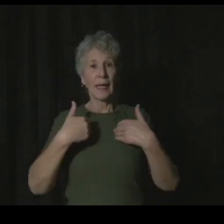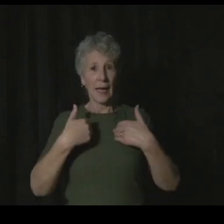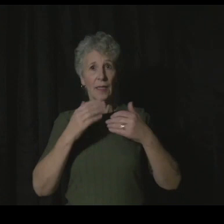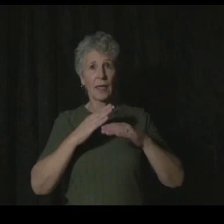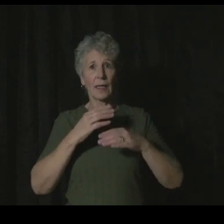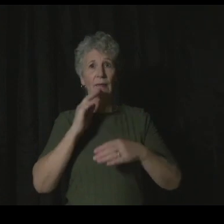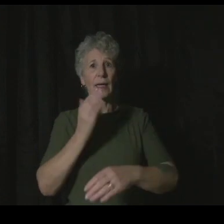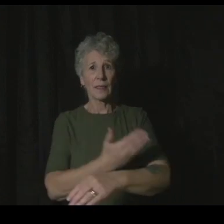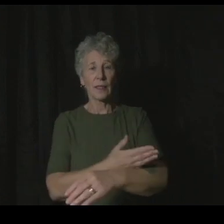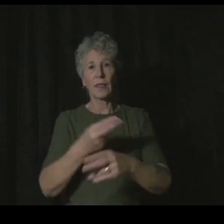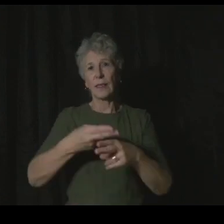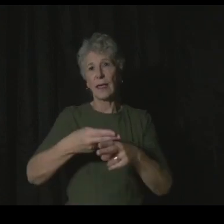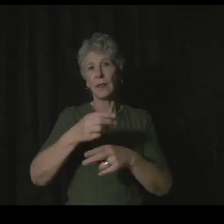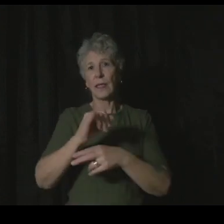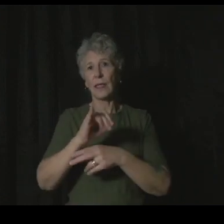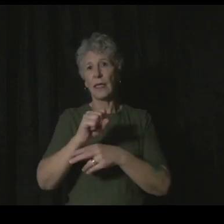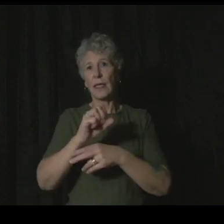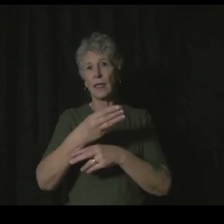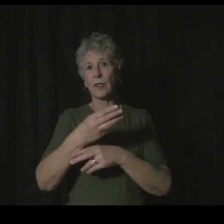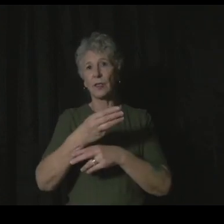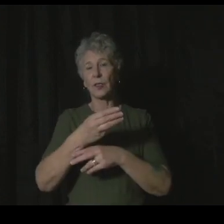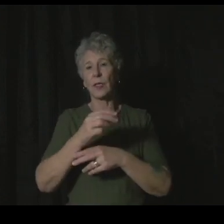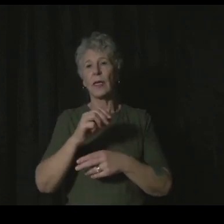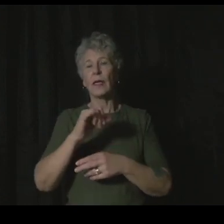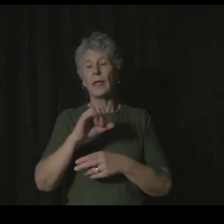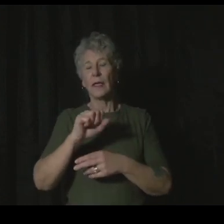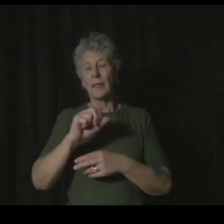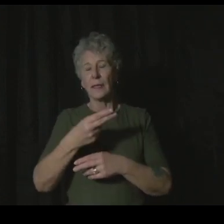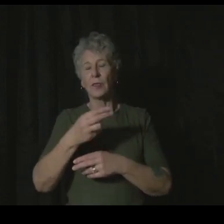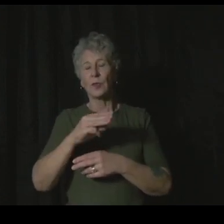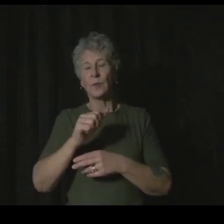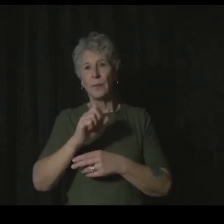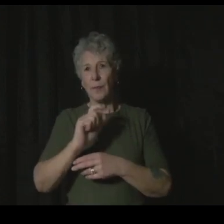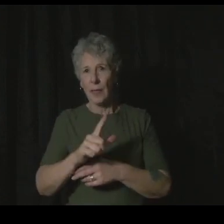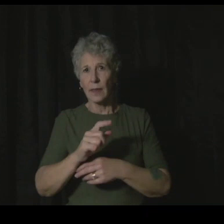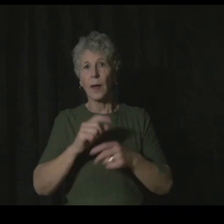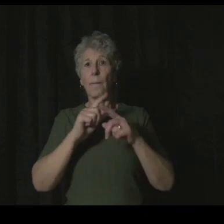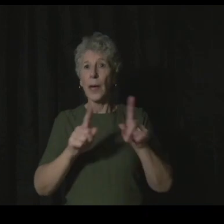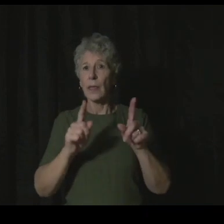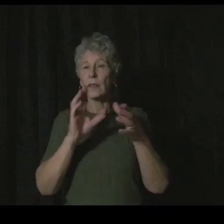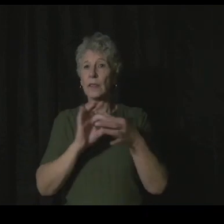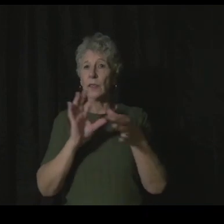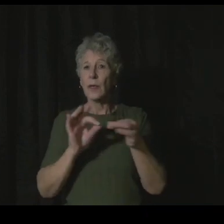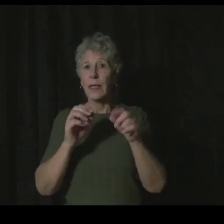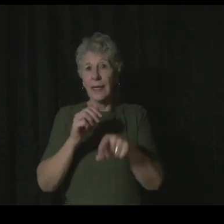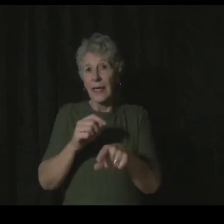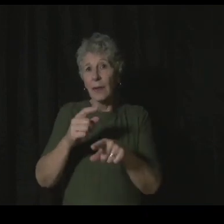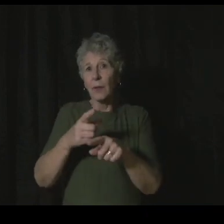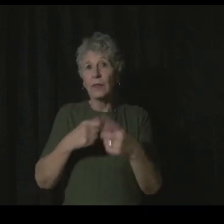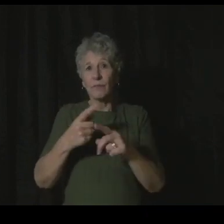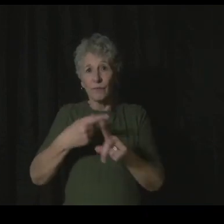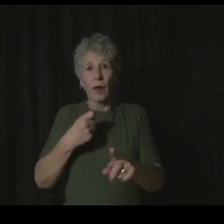Ishmael. And we don't have time to study the whole story, but the point is this. Ishmael was of the seed of Abraham,